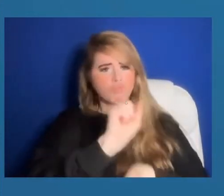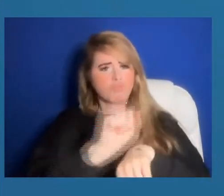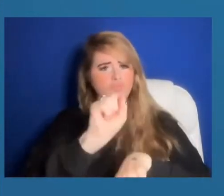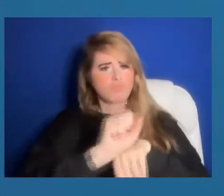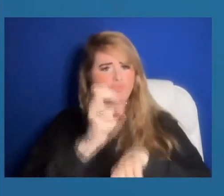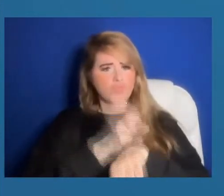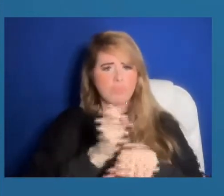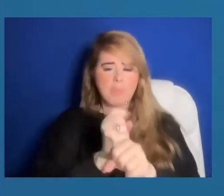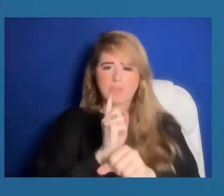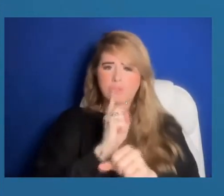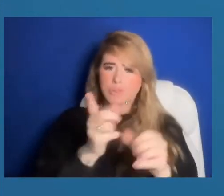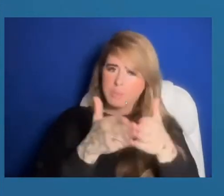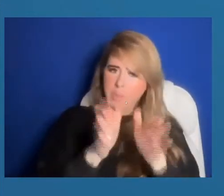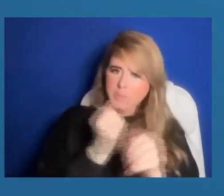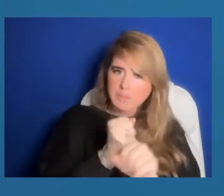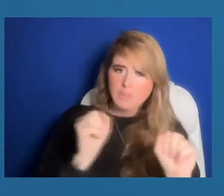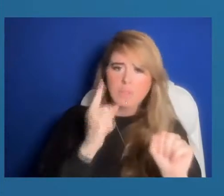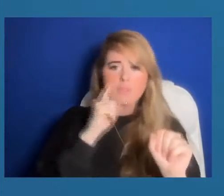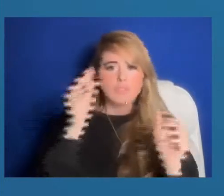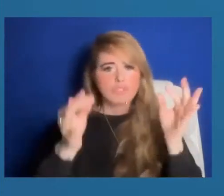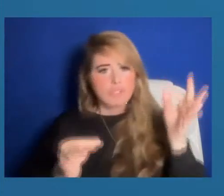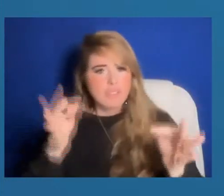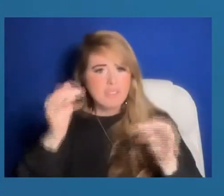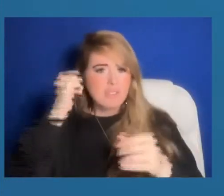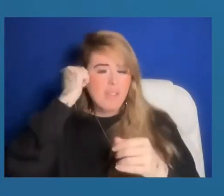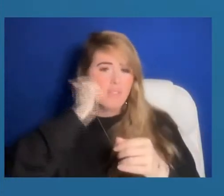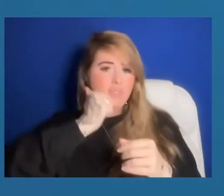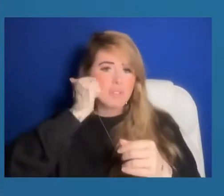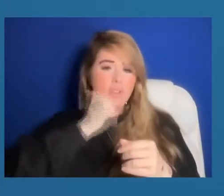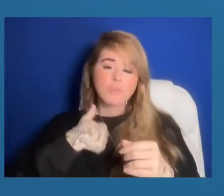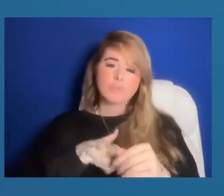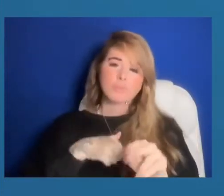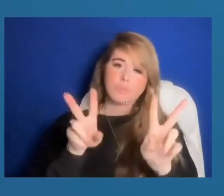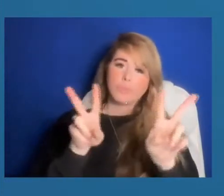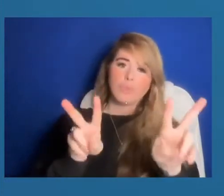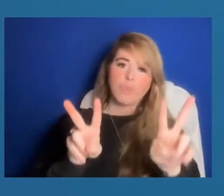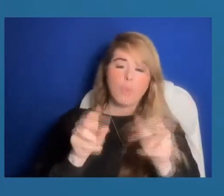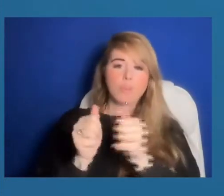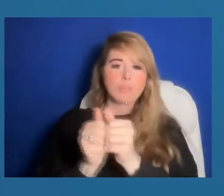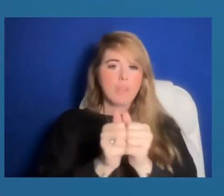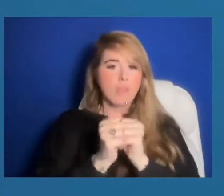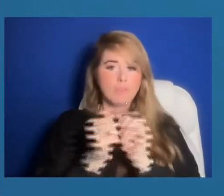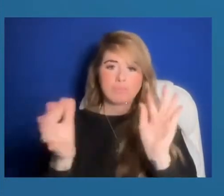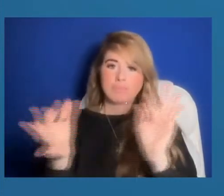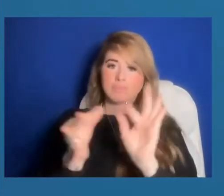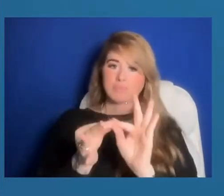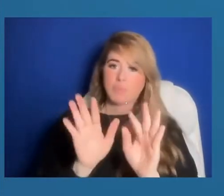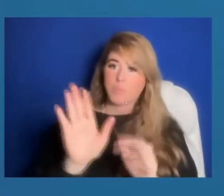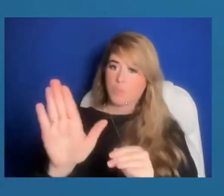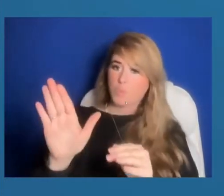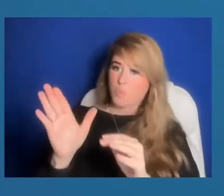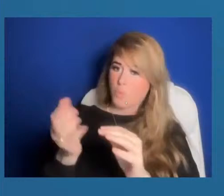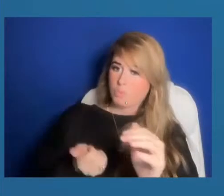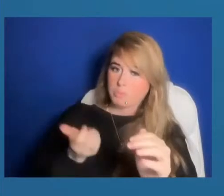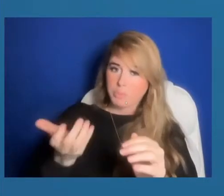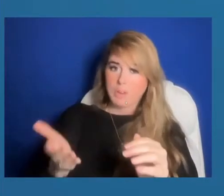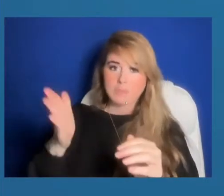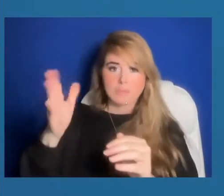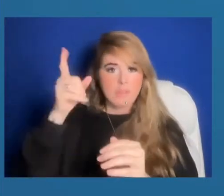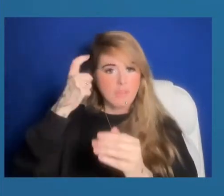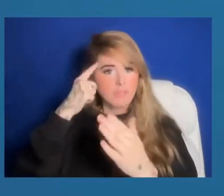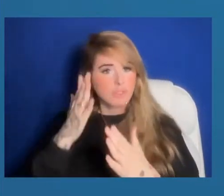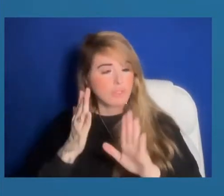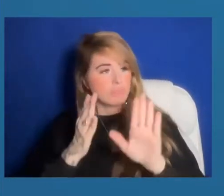to do justice, to do the right thing every day. And we look forward together, joining with your voice, Governor, joining together with the business